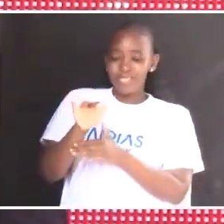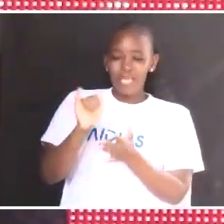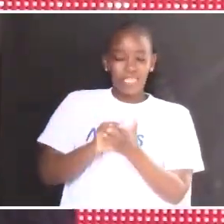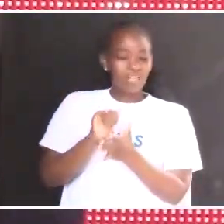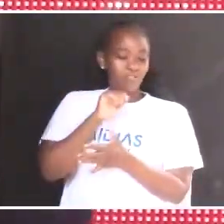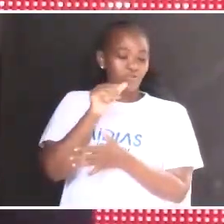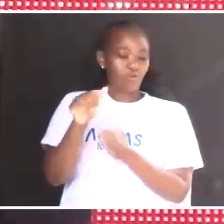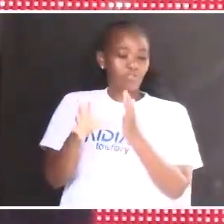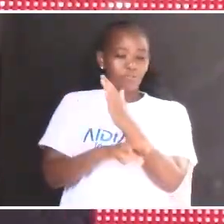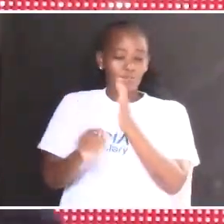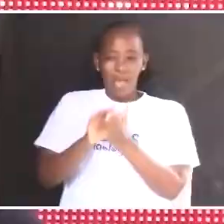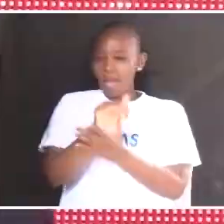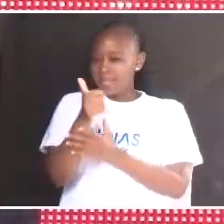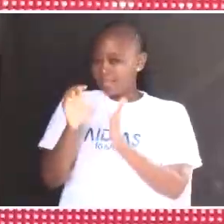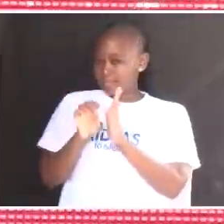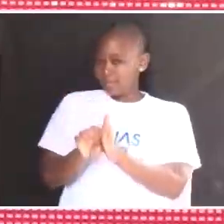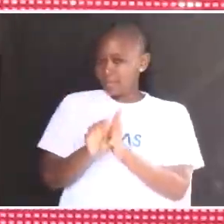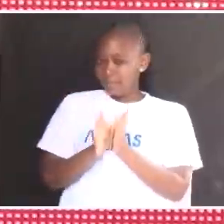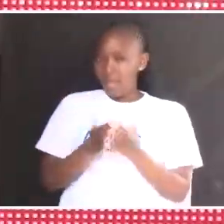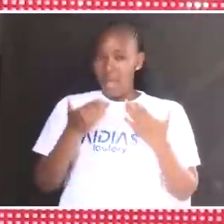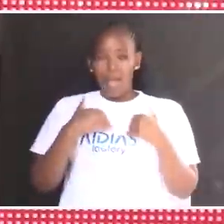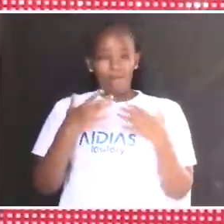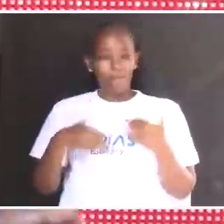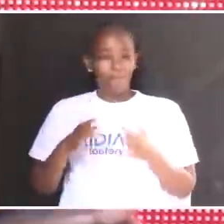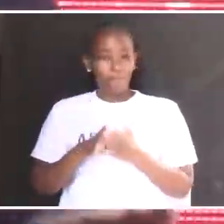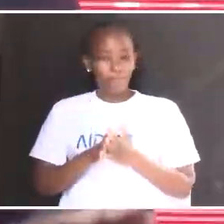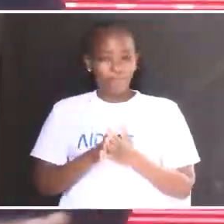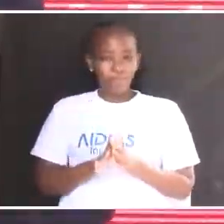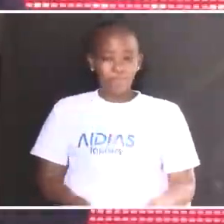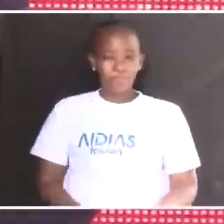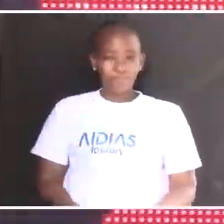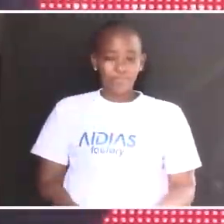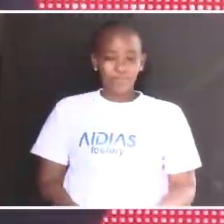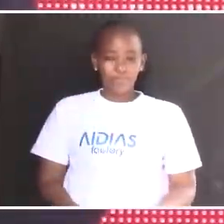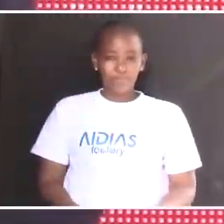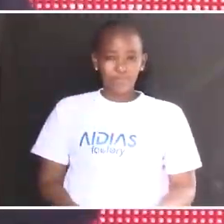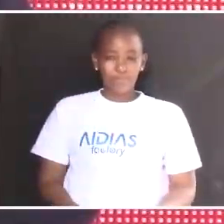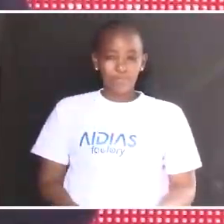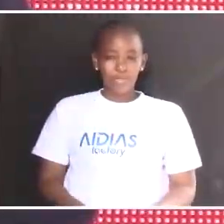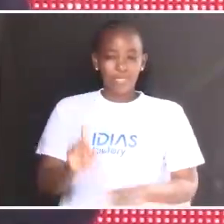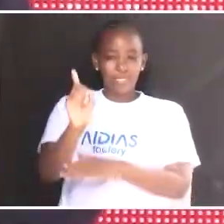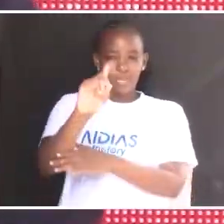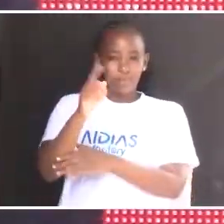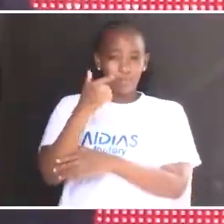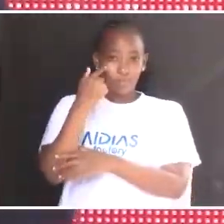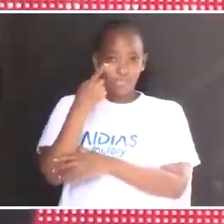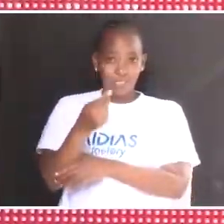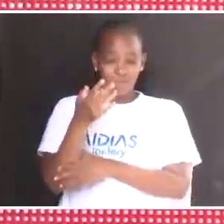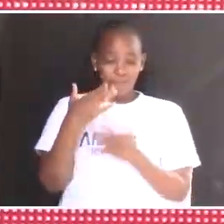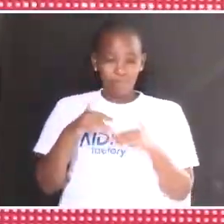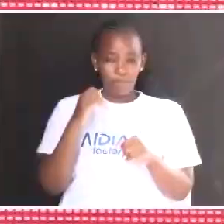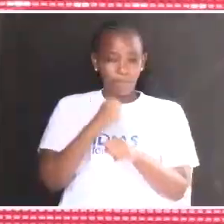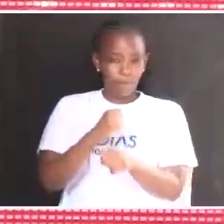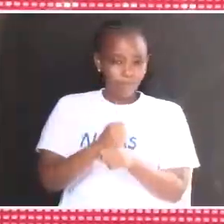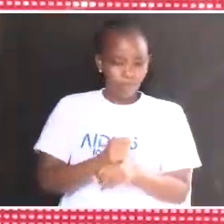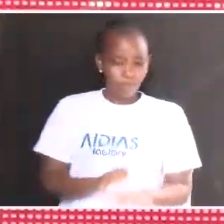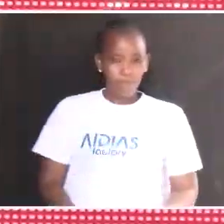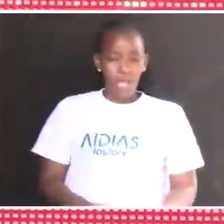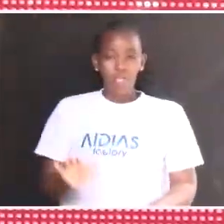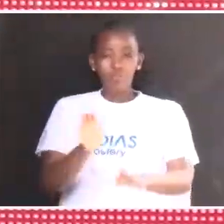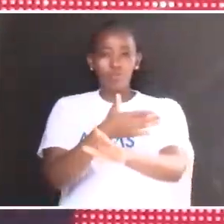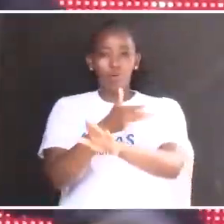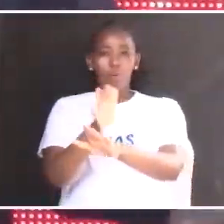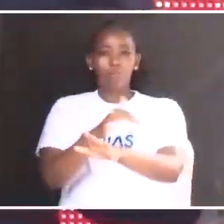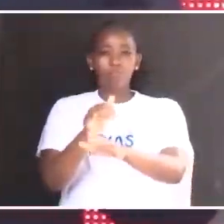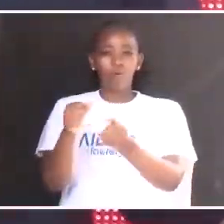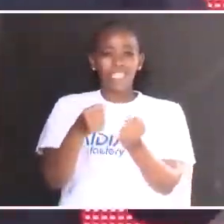not infringement. Another example, there are people, I don't know whether this happens here, but in Nairobi you'll see people performing songs on